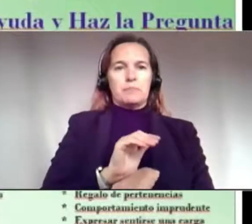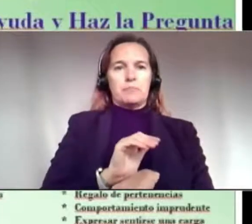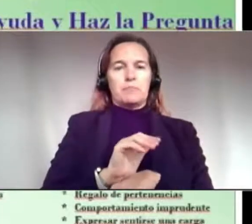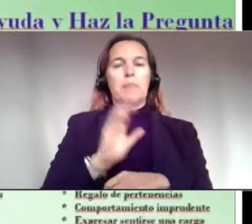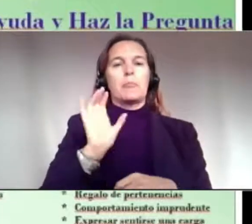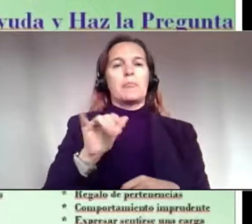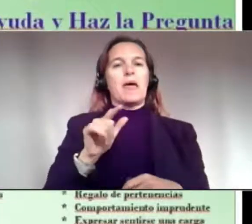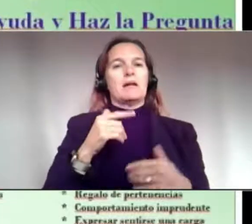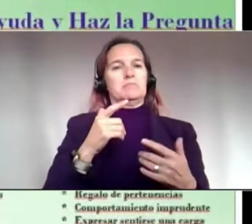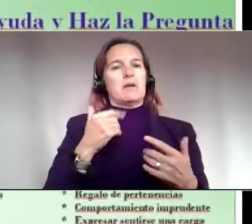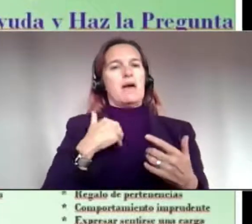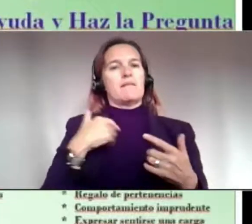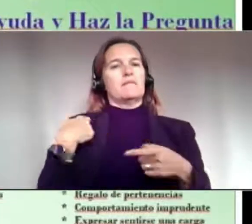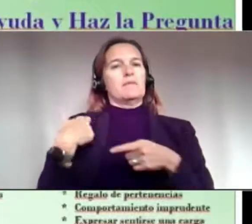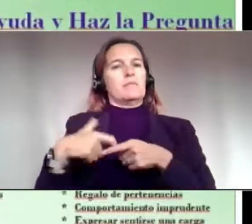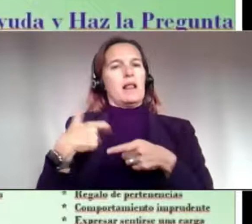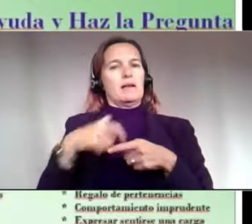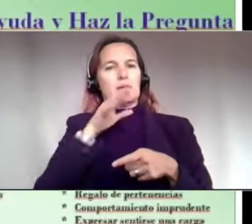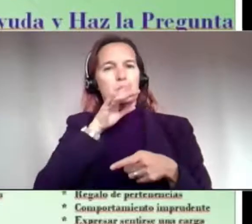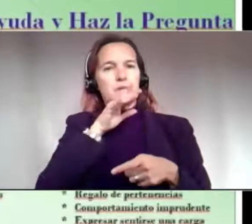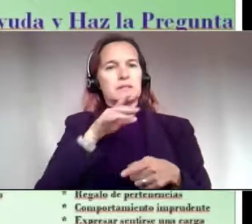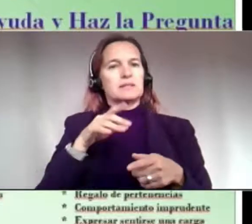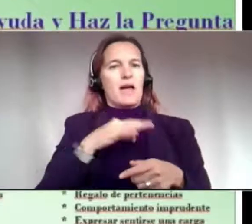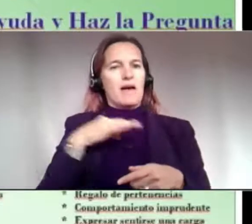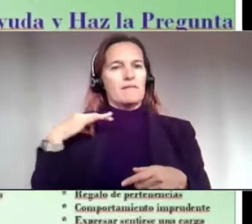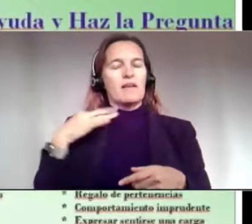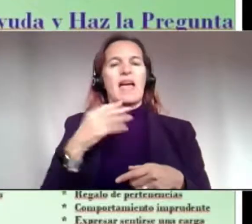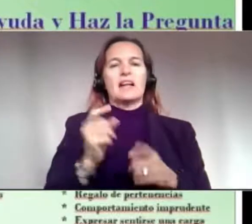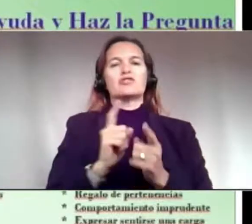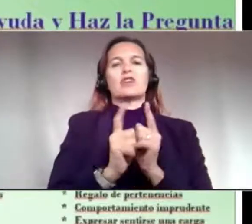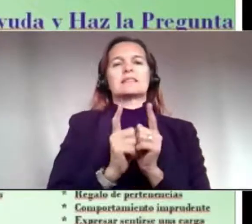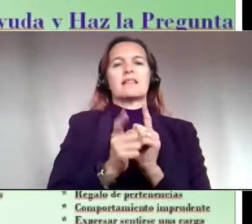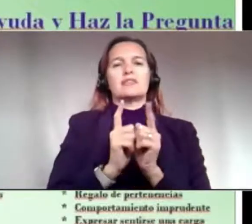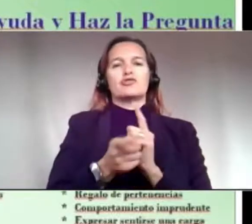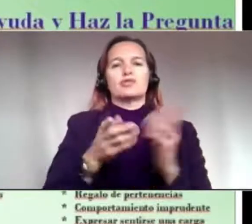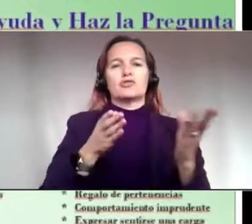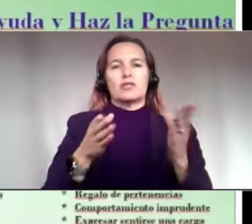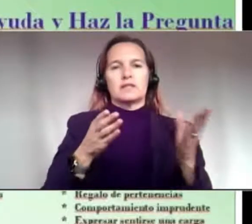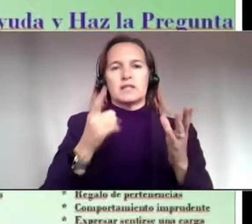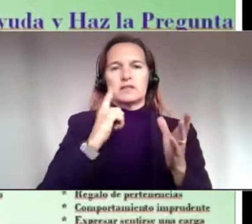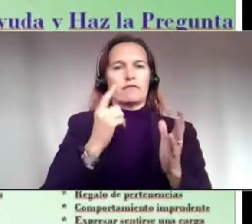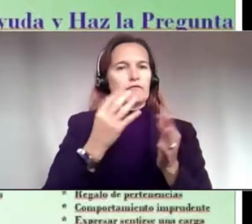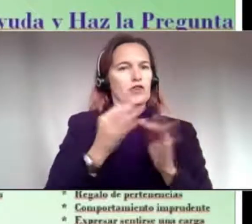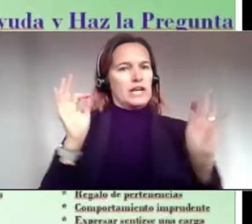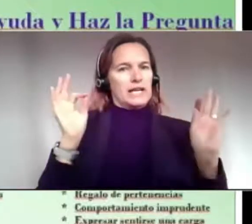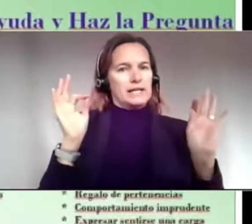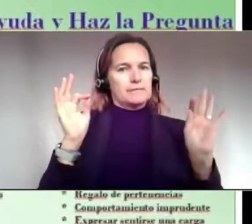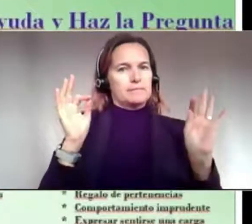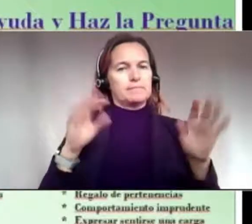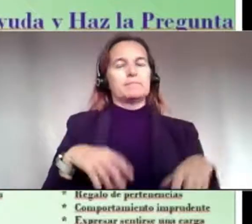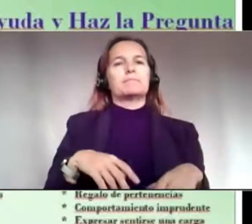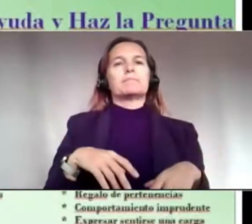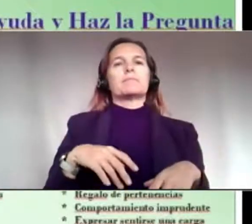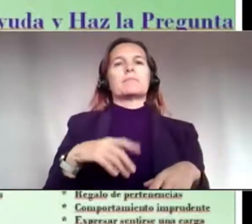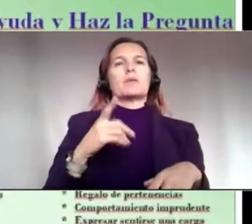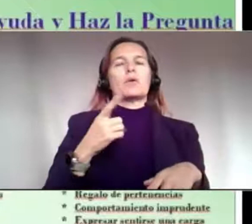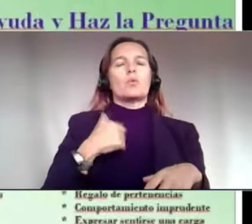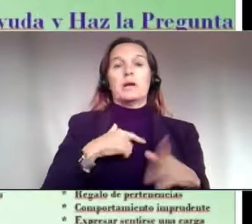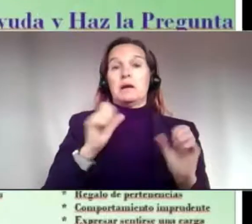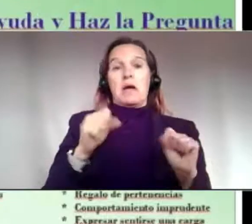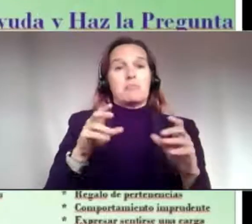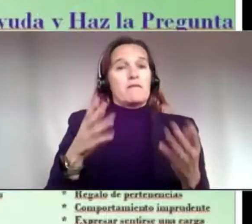bilingual staff and also has translation services available for free, so we're able to provide those services in any